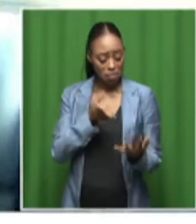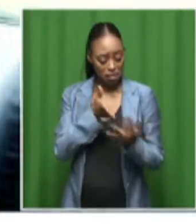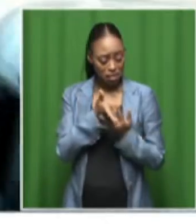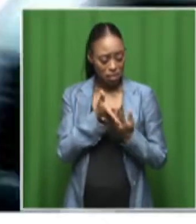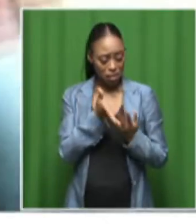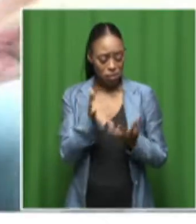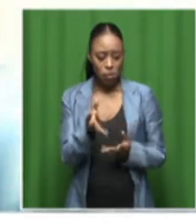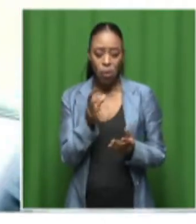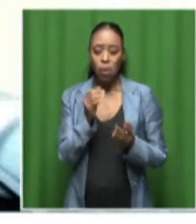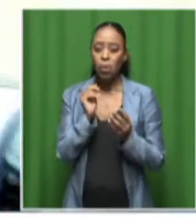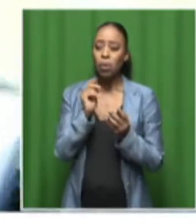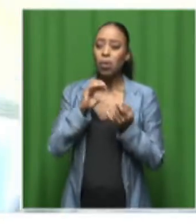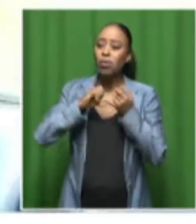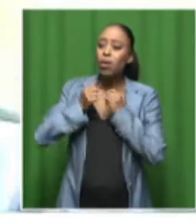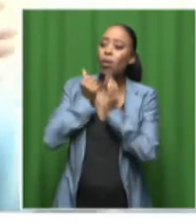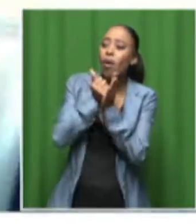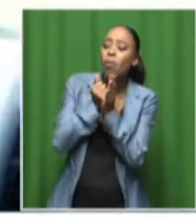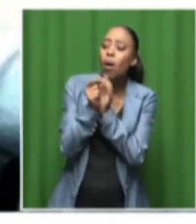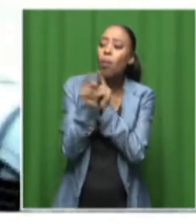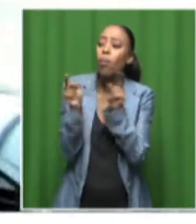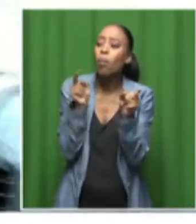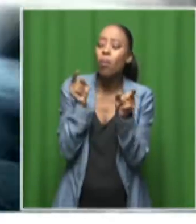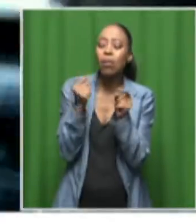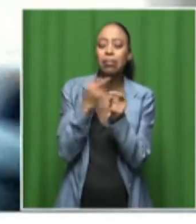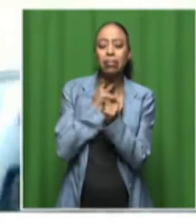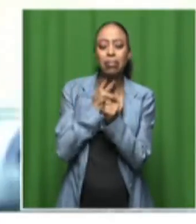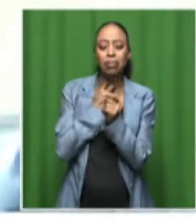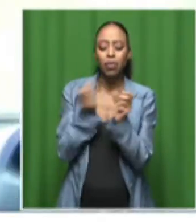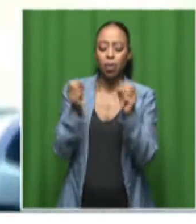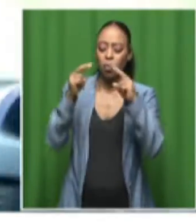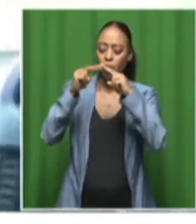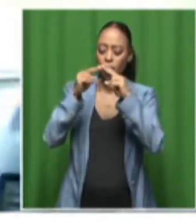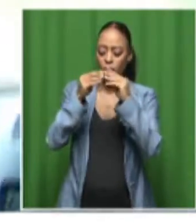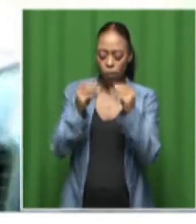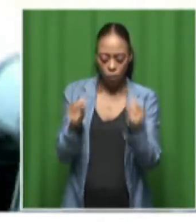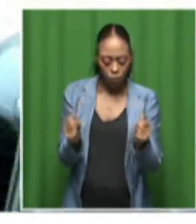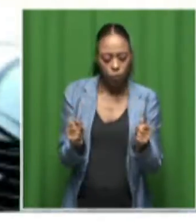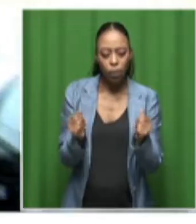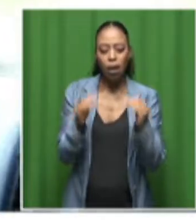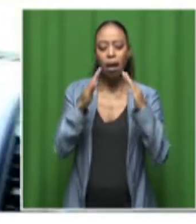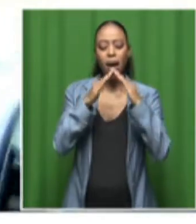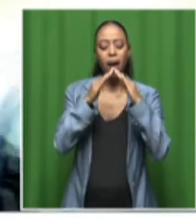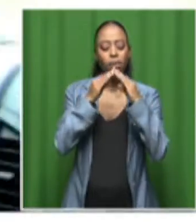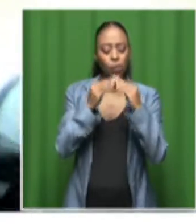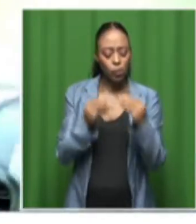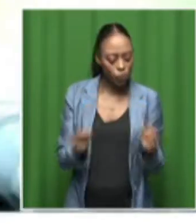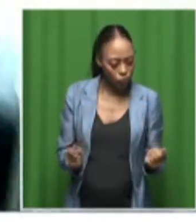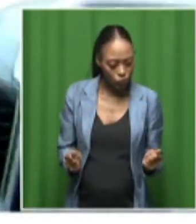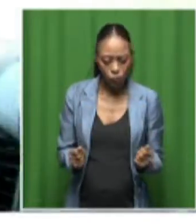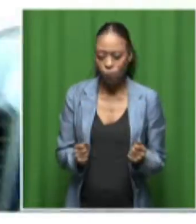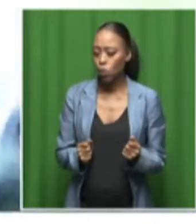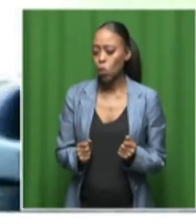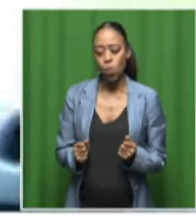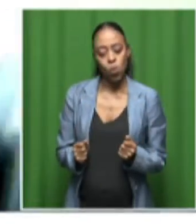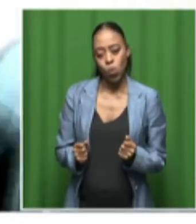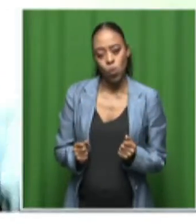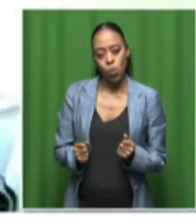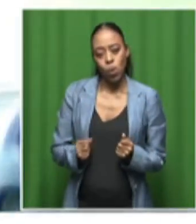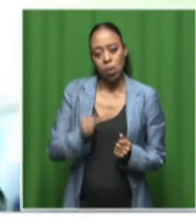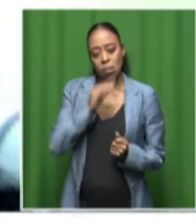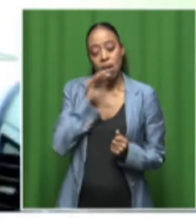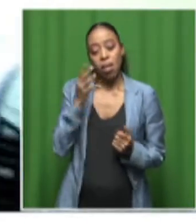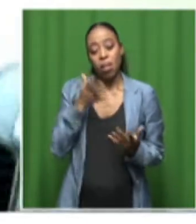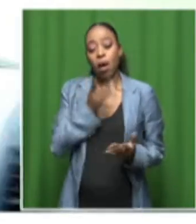trying to get the people help on the other side was impossible. Bridges were washed away, all of the houses were washed away. So we're here in the